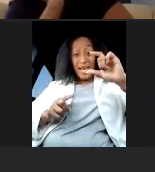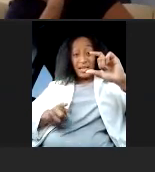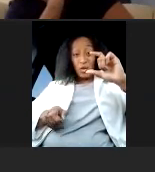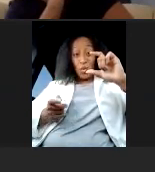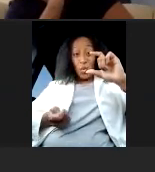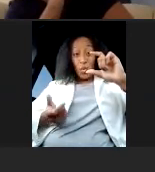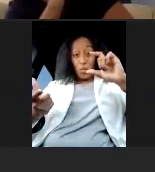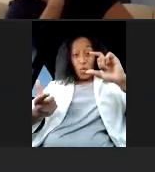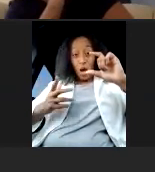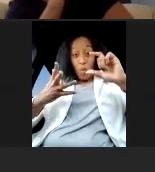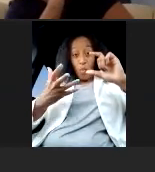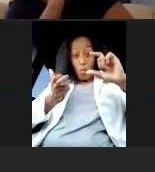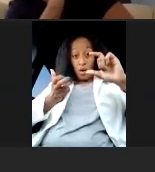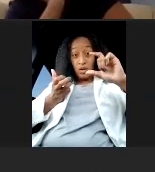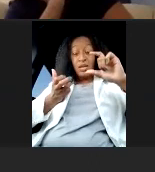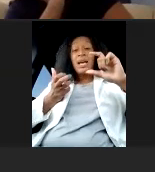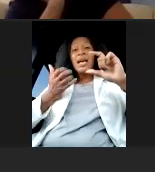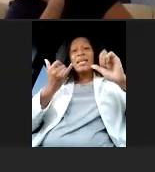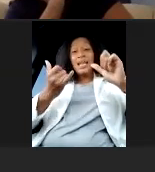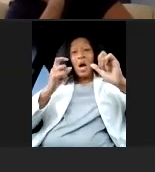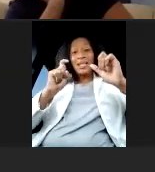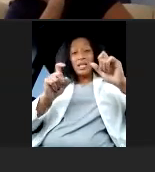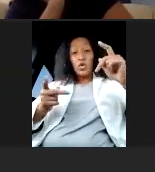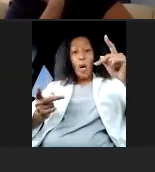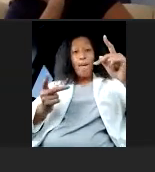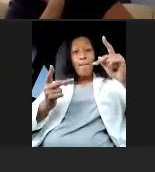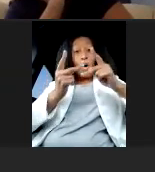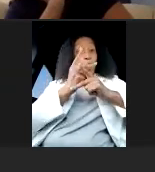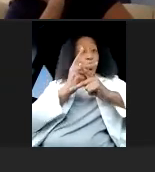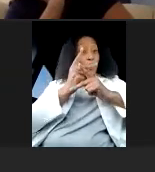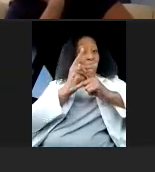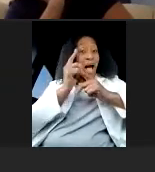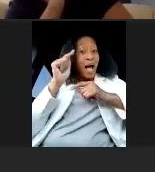Now I have to multiply on my top